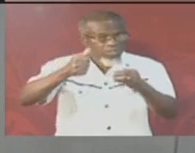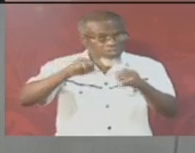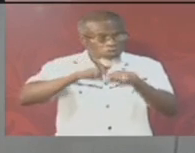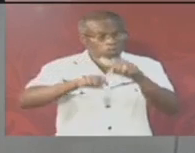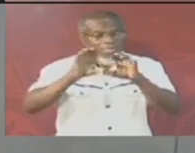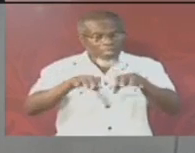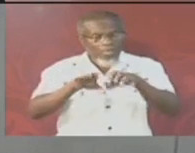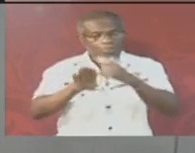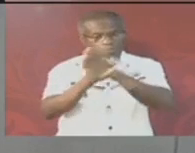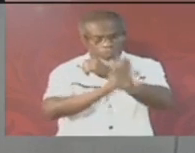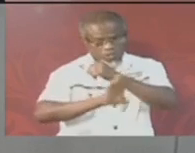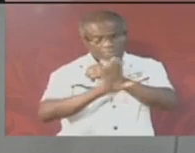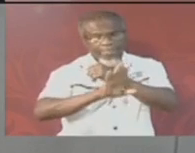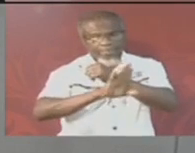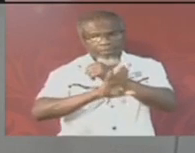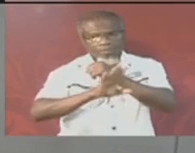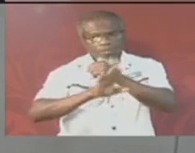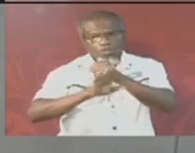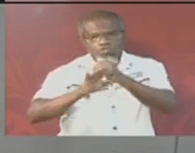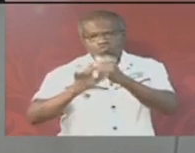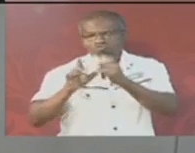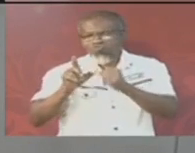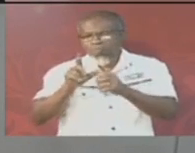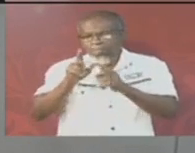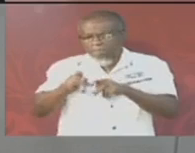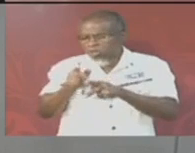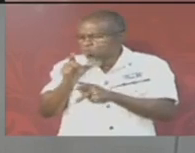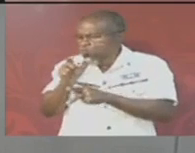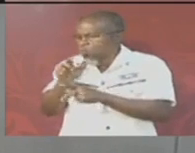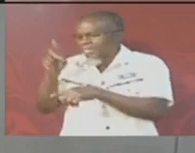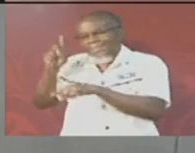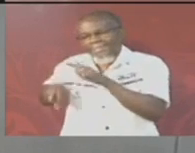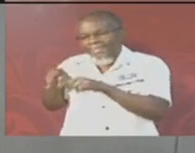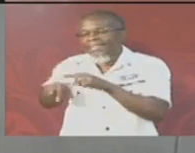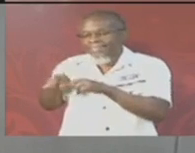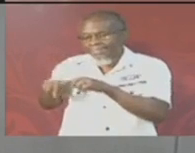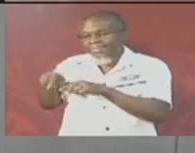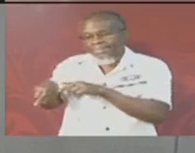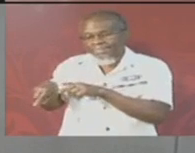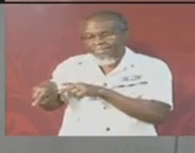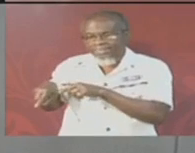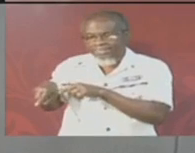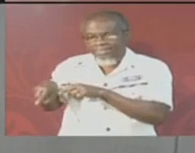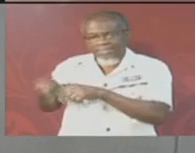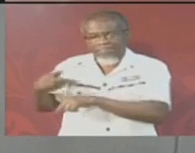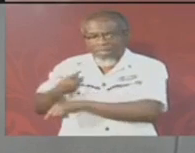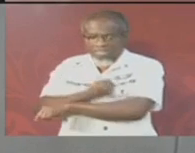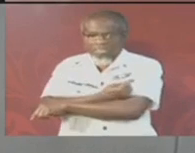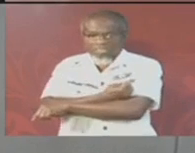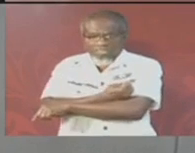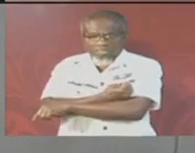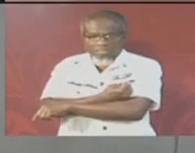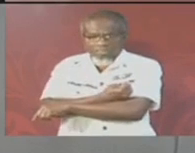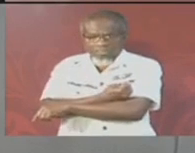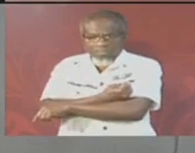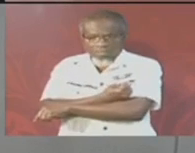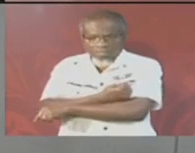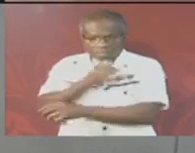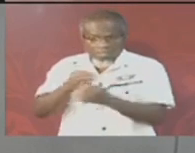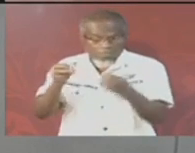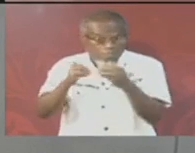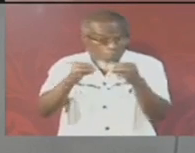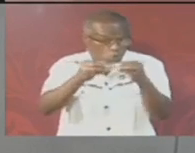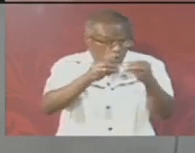it. So so basically we're looking at, and that's the point of herd immunity really, is to protect the vulnerable ones that cannot